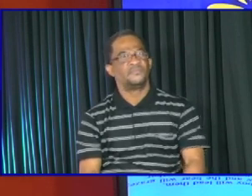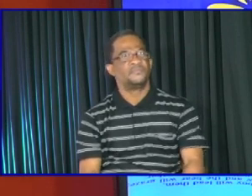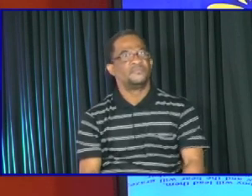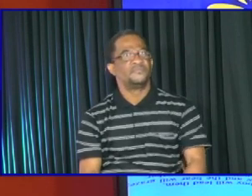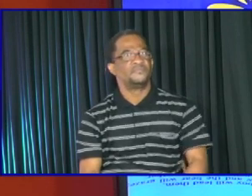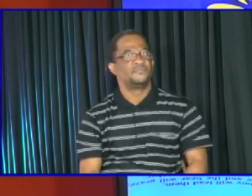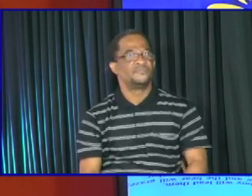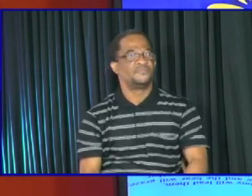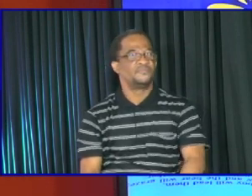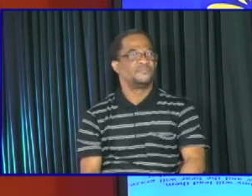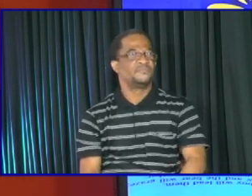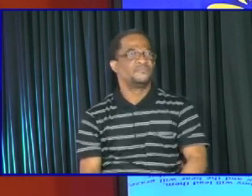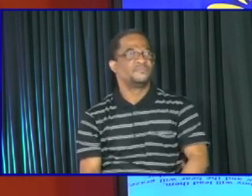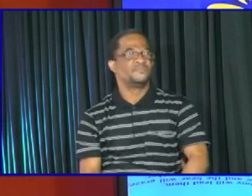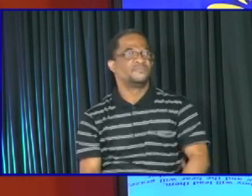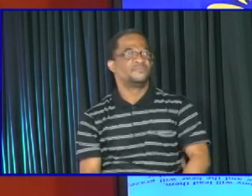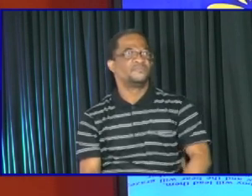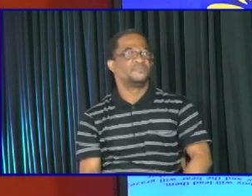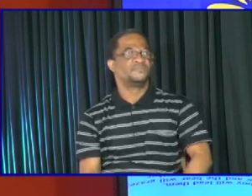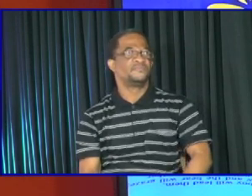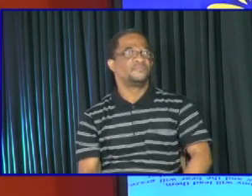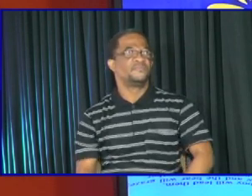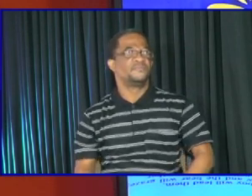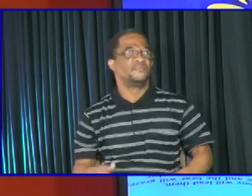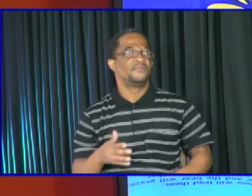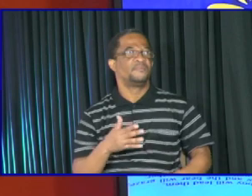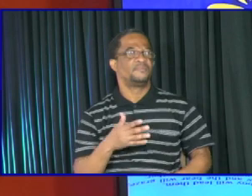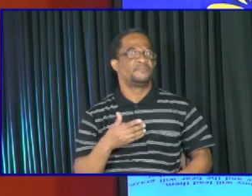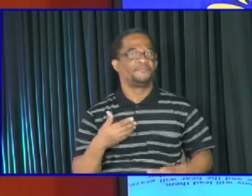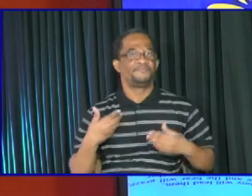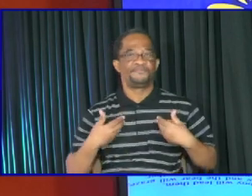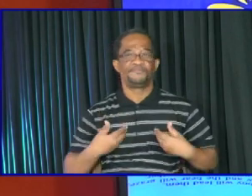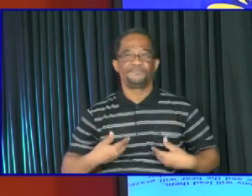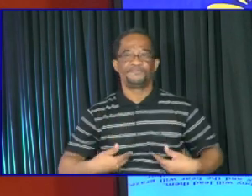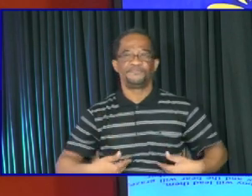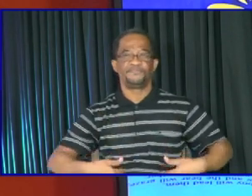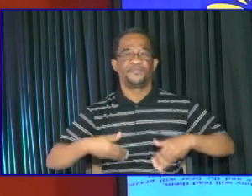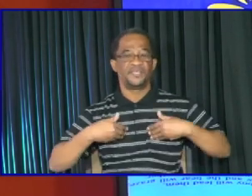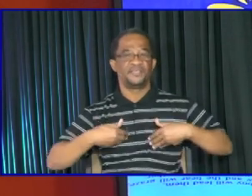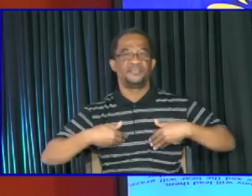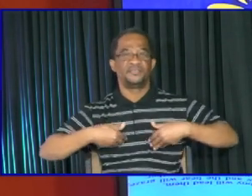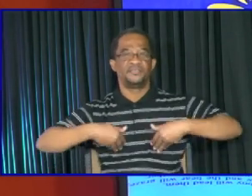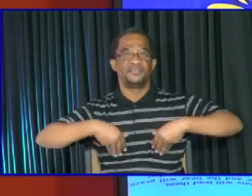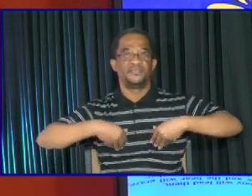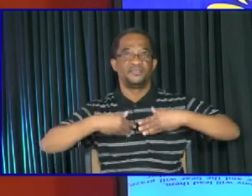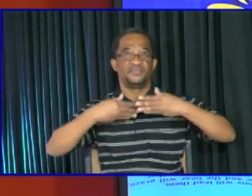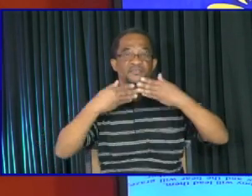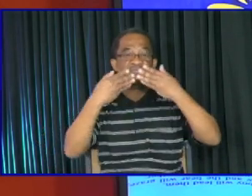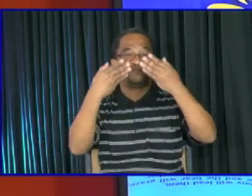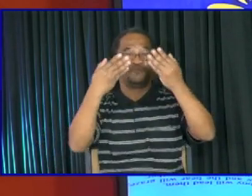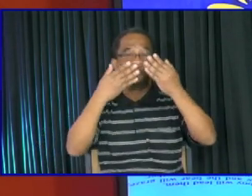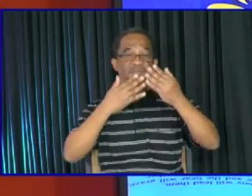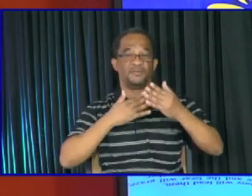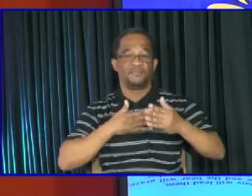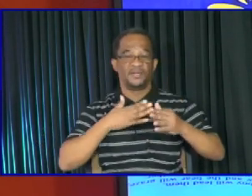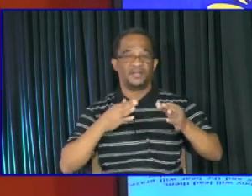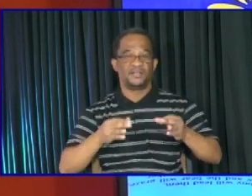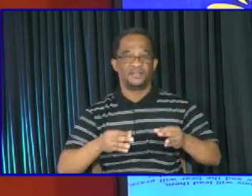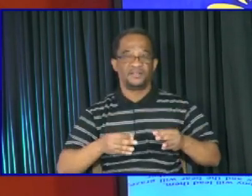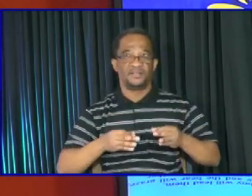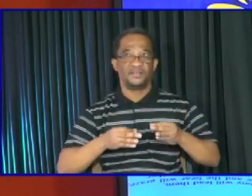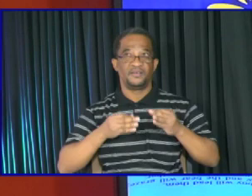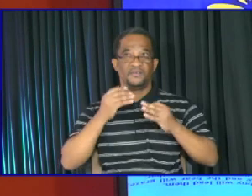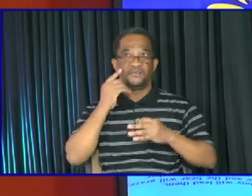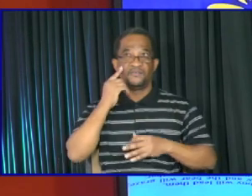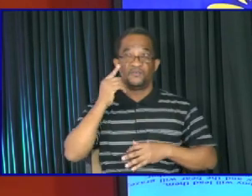I gave my life for thee.